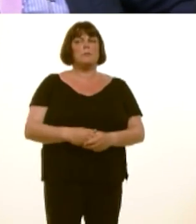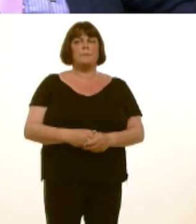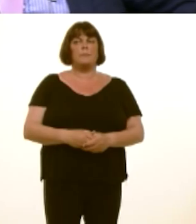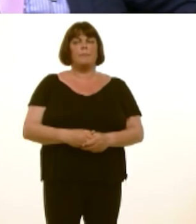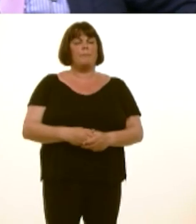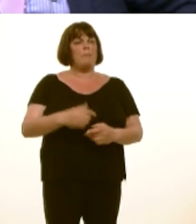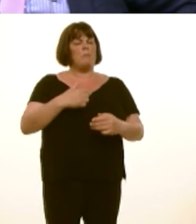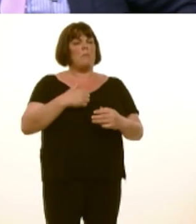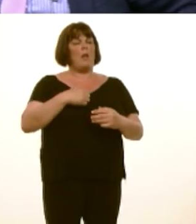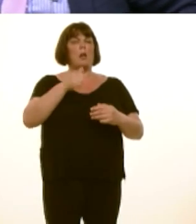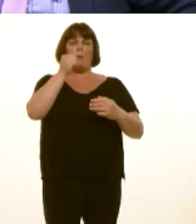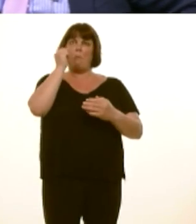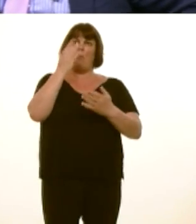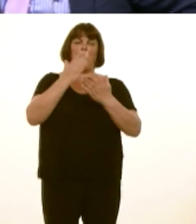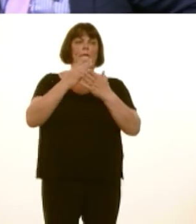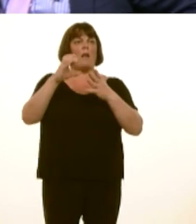Cadw